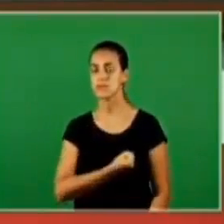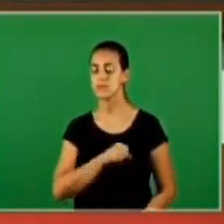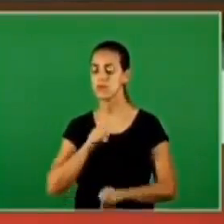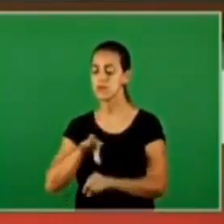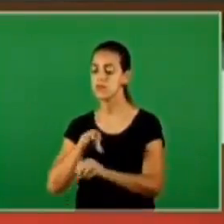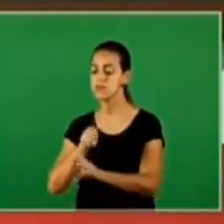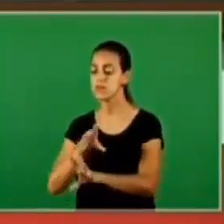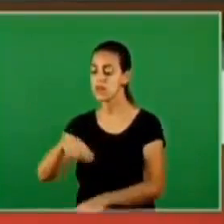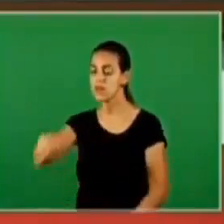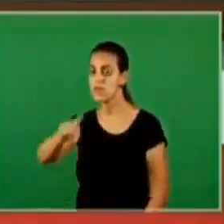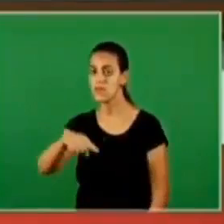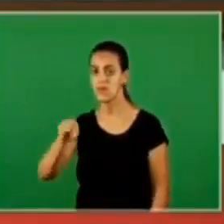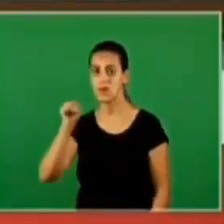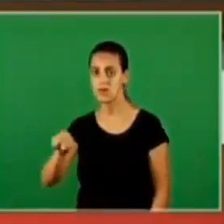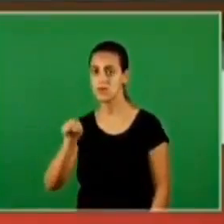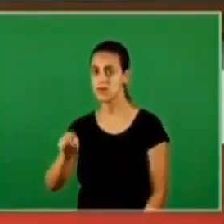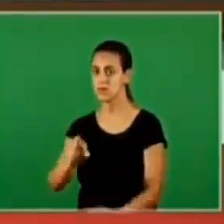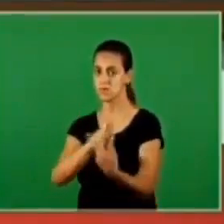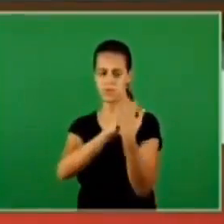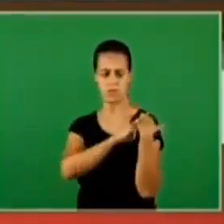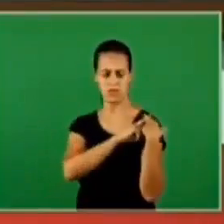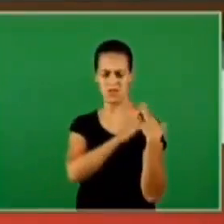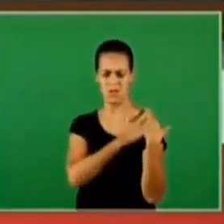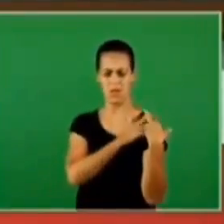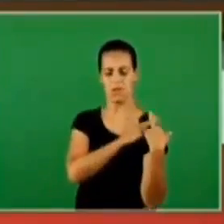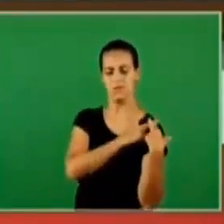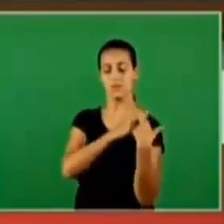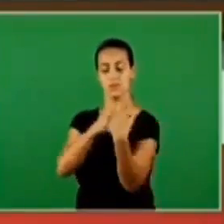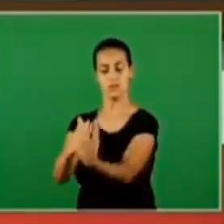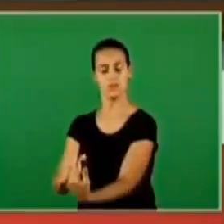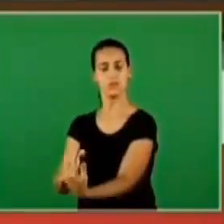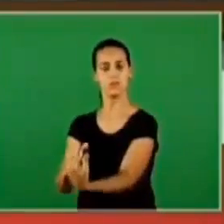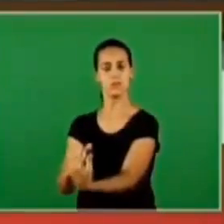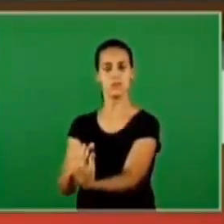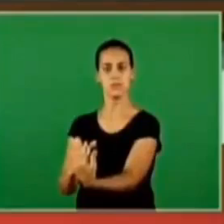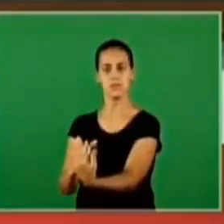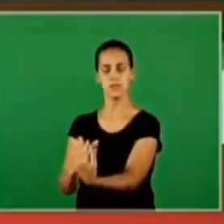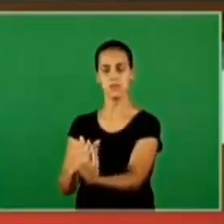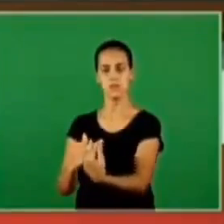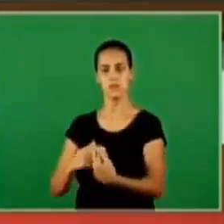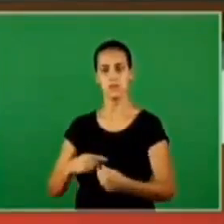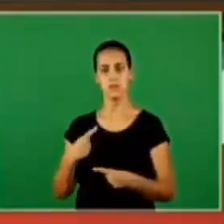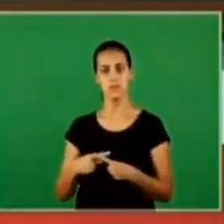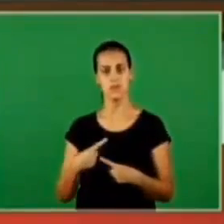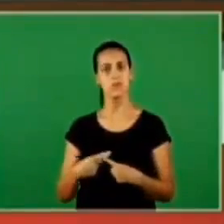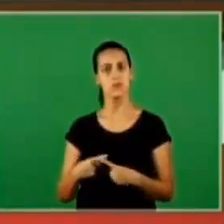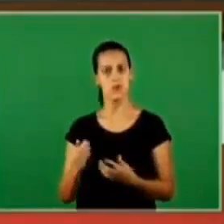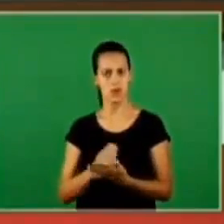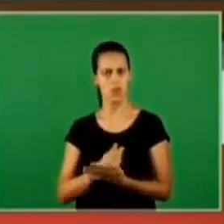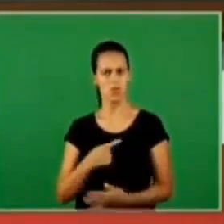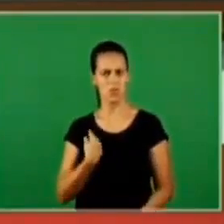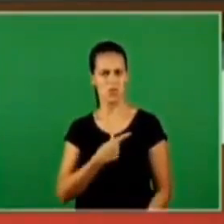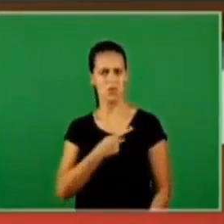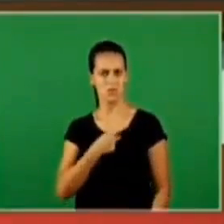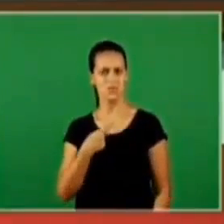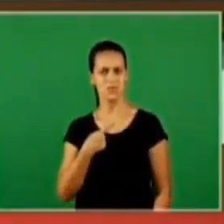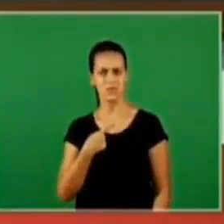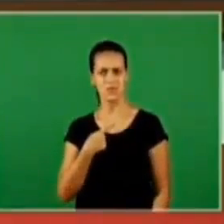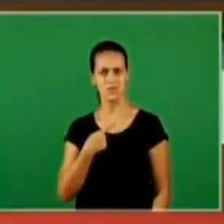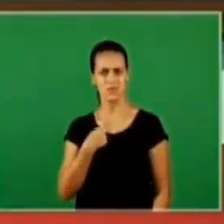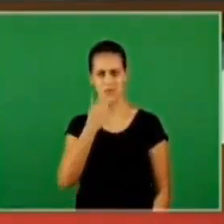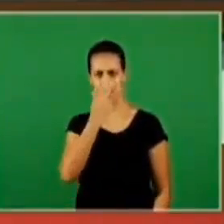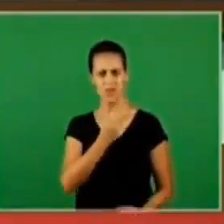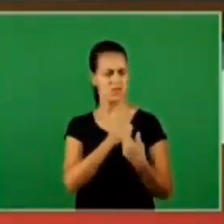them and to our brethren, to you, the responsibility that even some of our